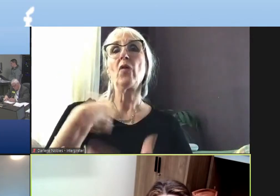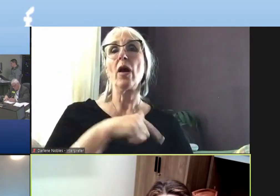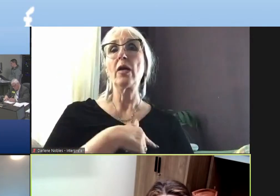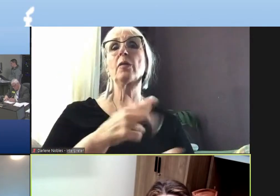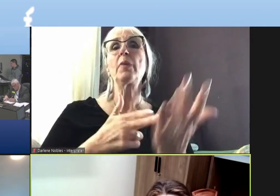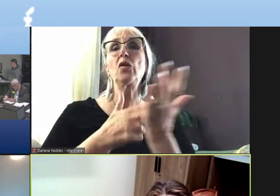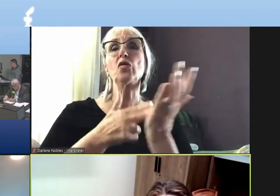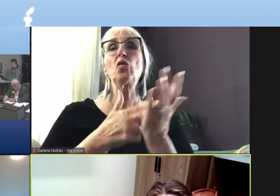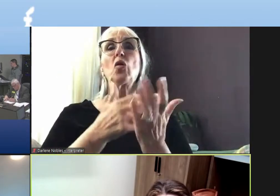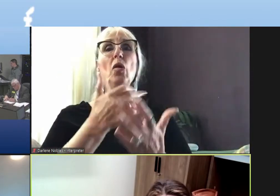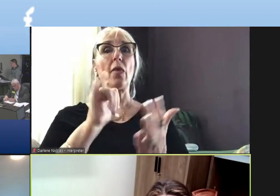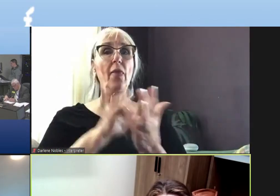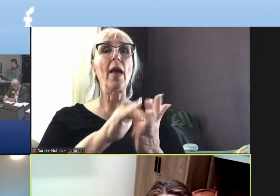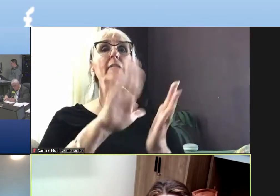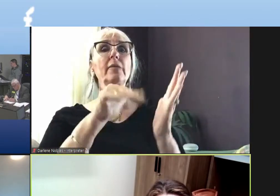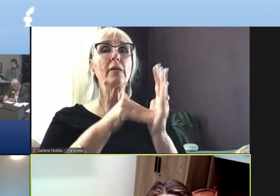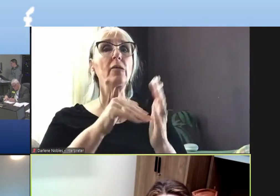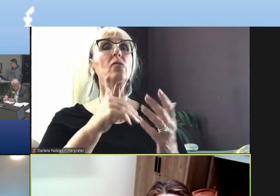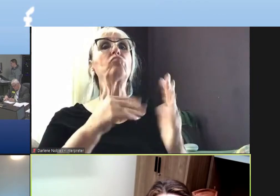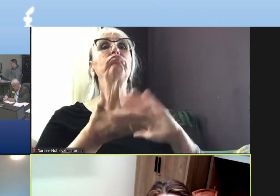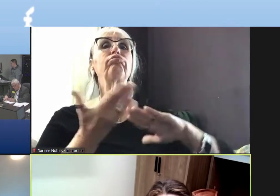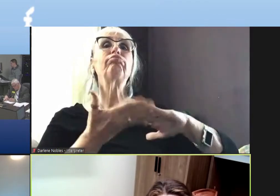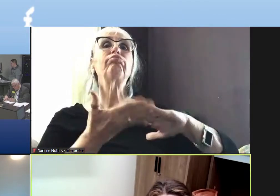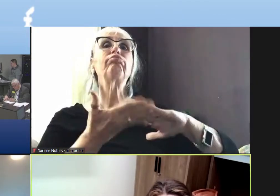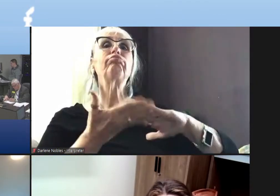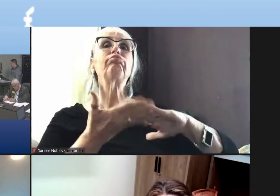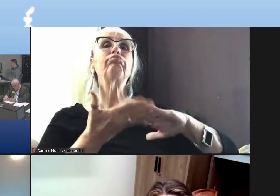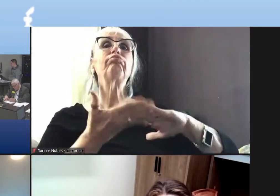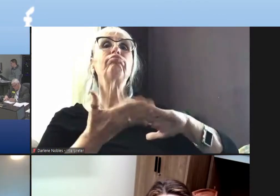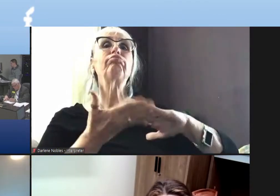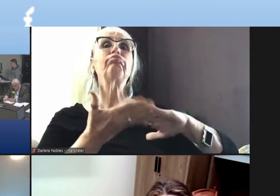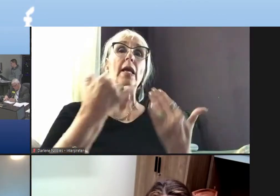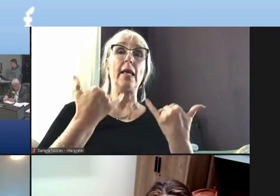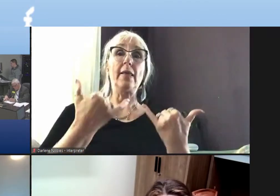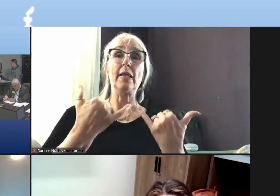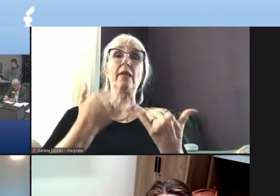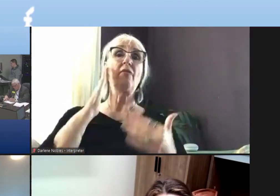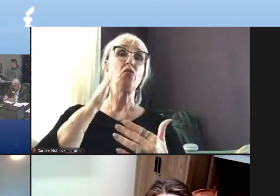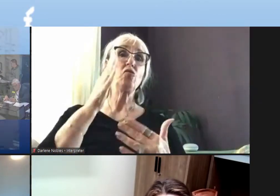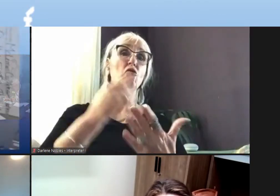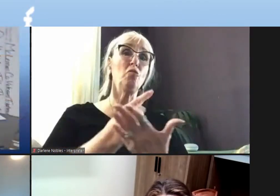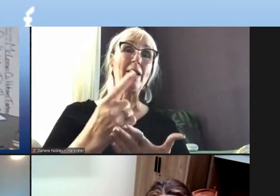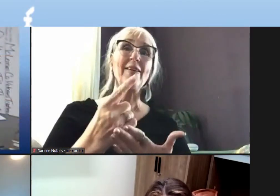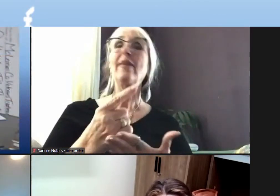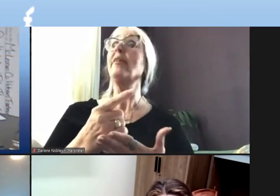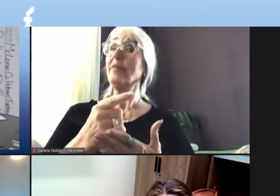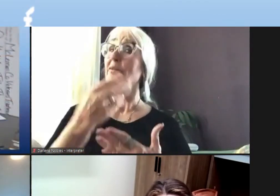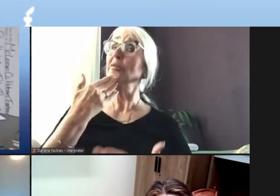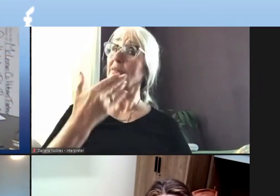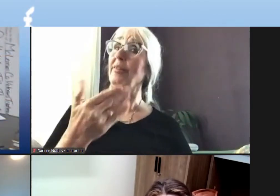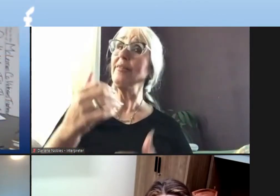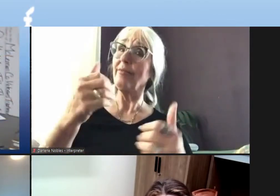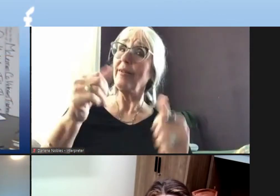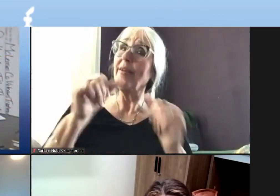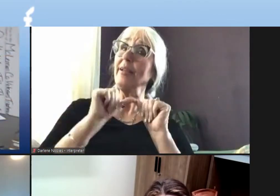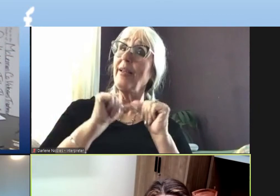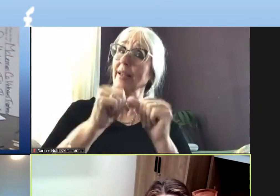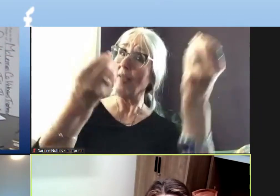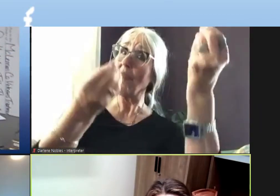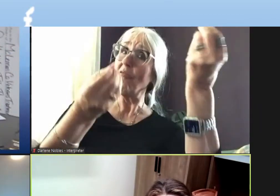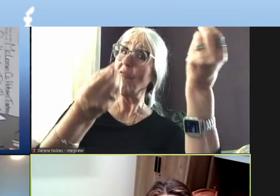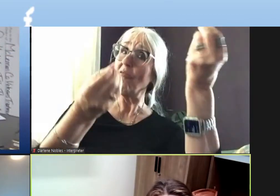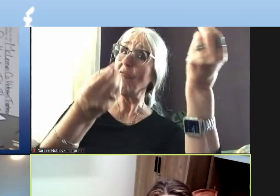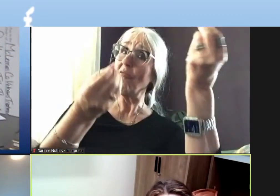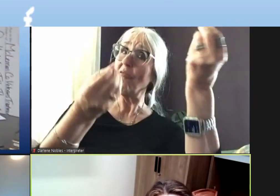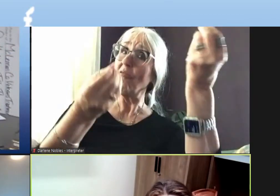up and operating for this last week and this coming up week. Yes, sir. Just keep me informed if we need to do any more. Yes, sir. Thank